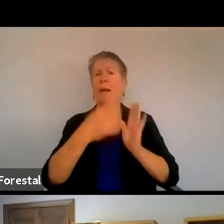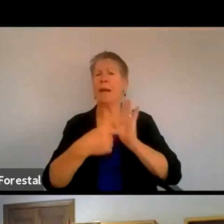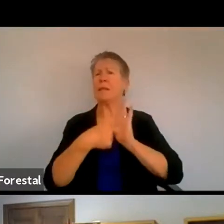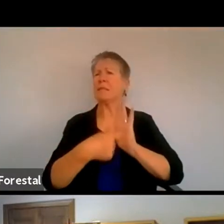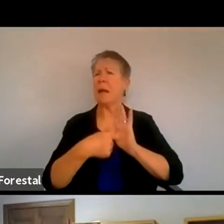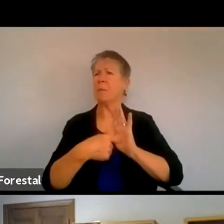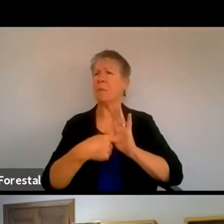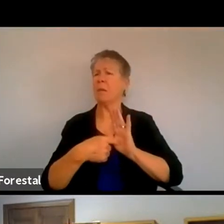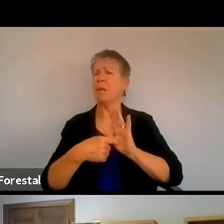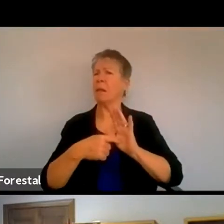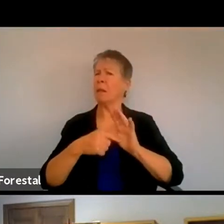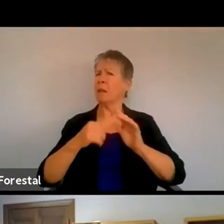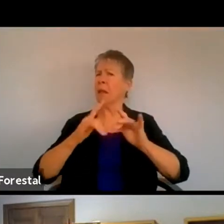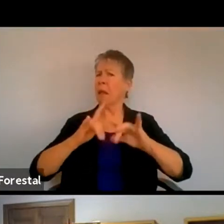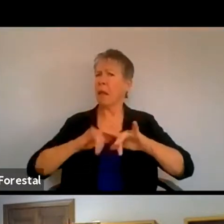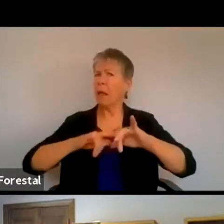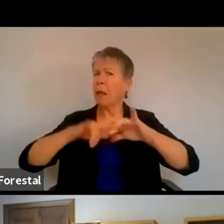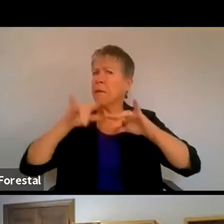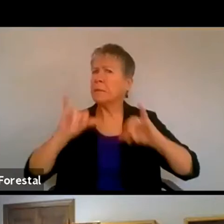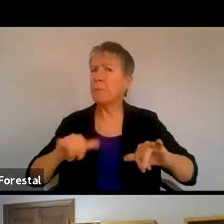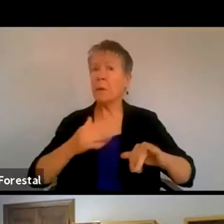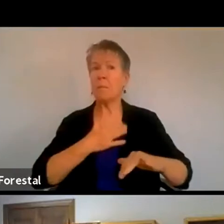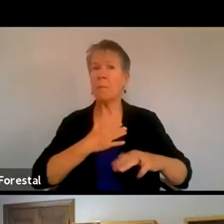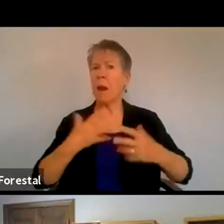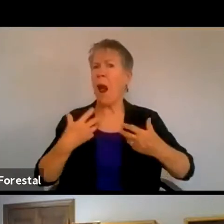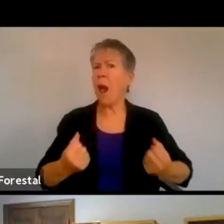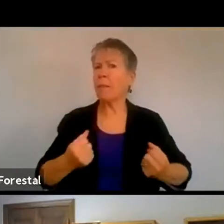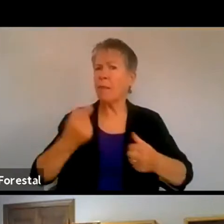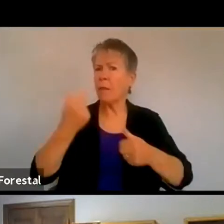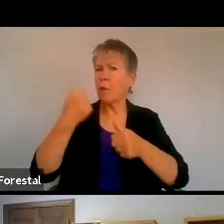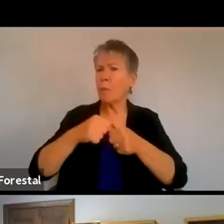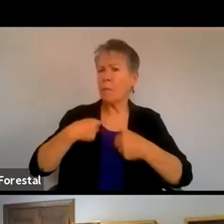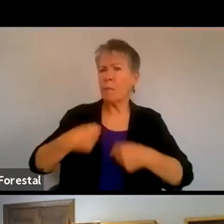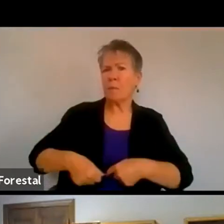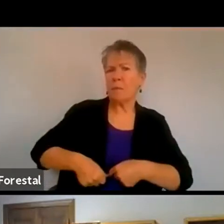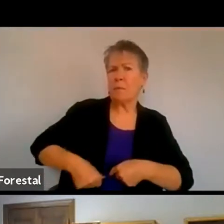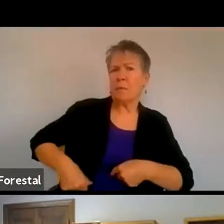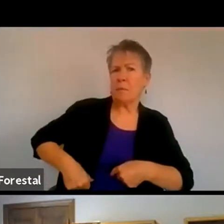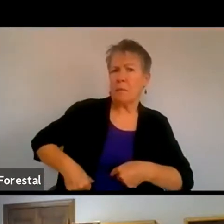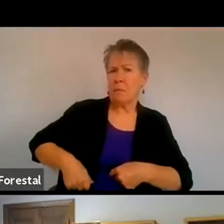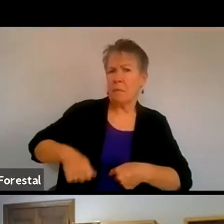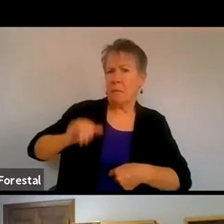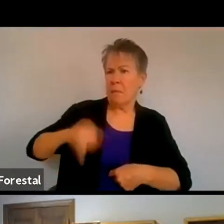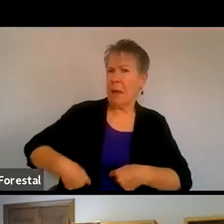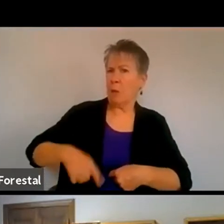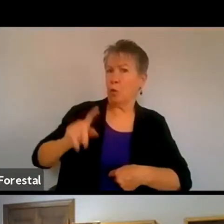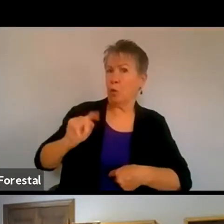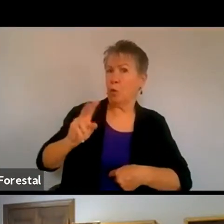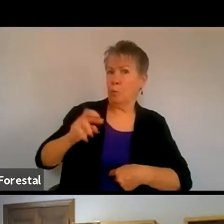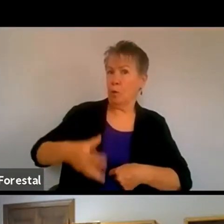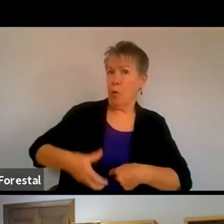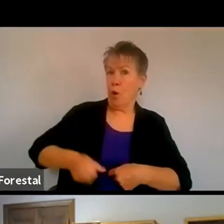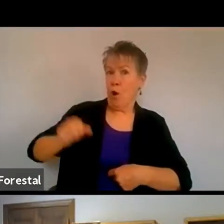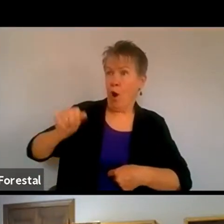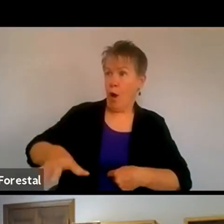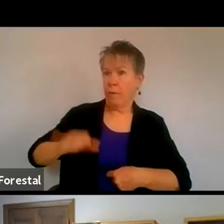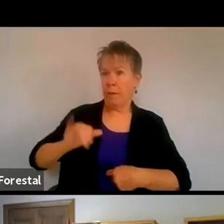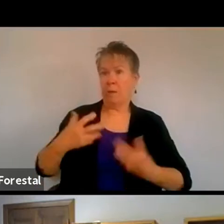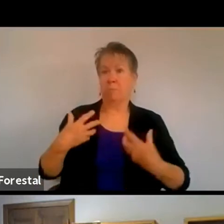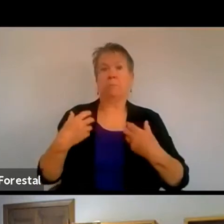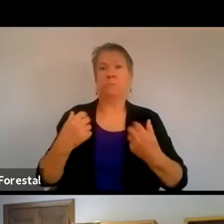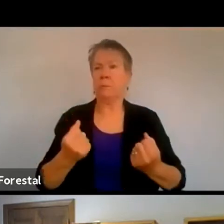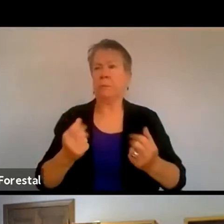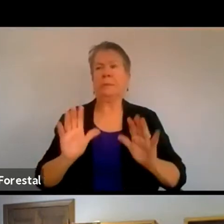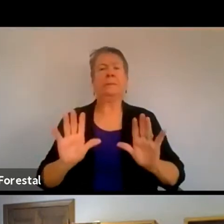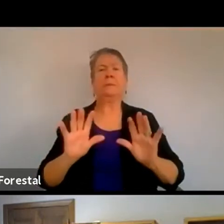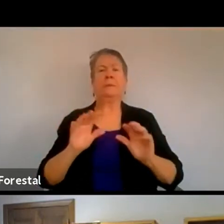malignant tumor in my kidney in March. So, so again, to be crystal clear, anybody, and I mentioned this a couple of minutes ago, but